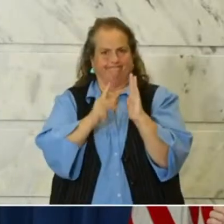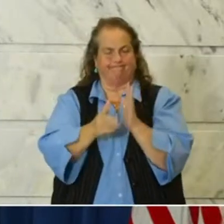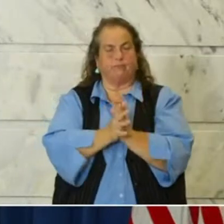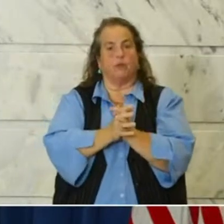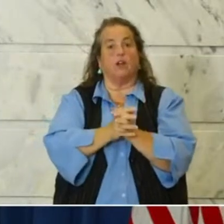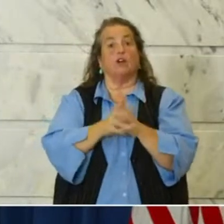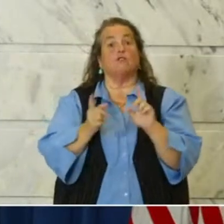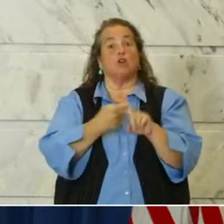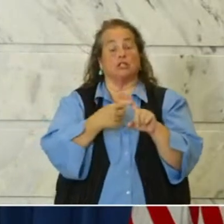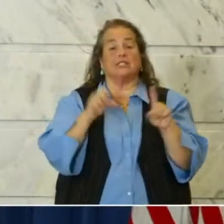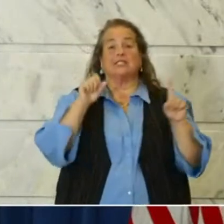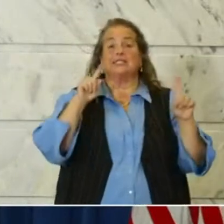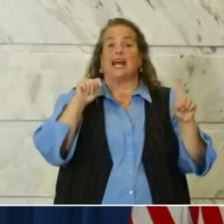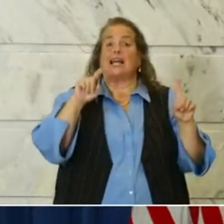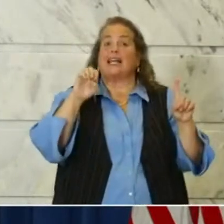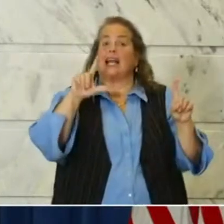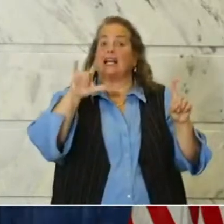Elizabeth.